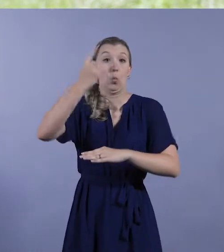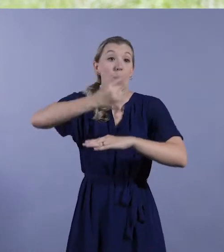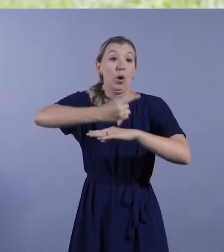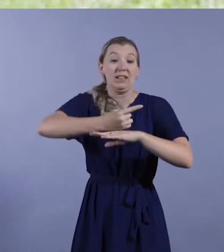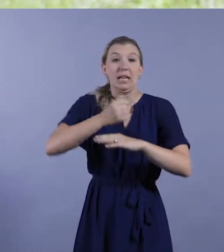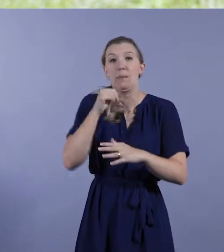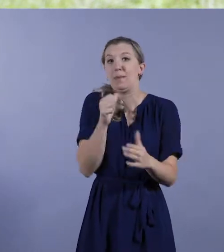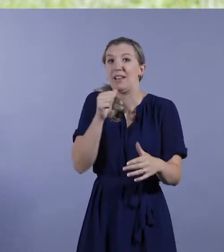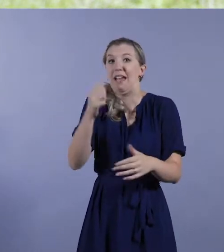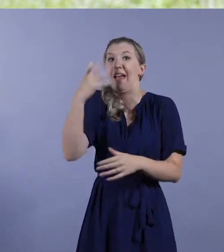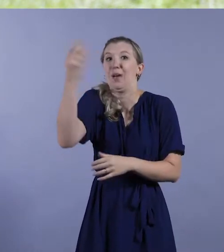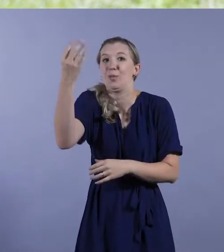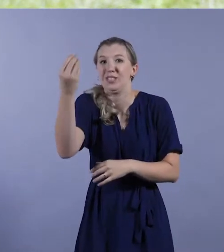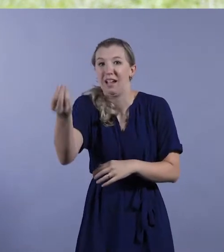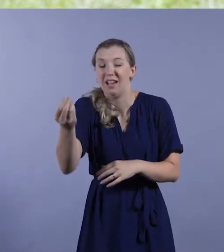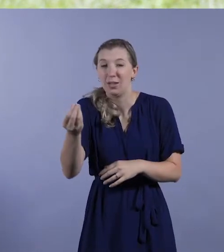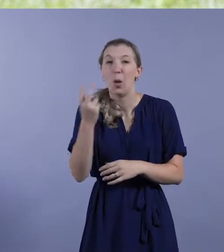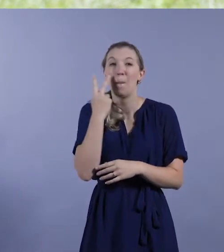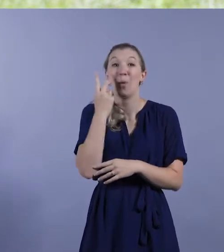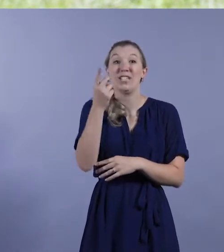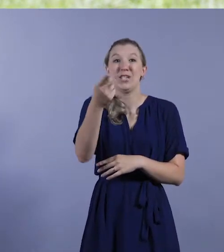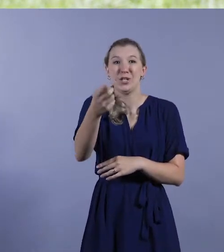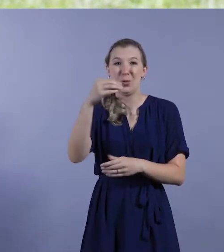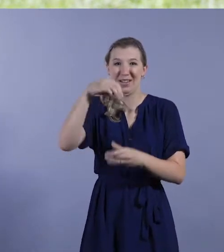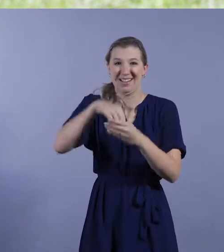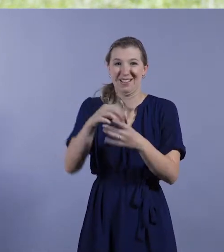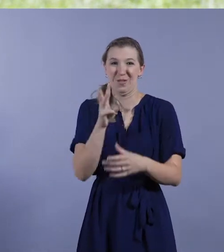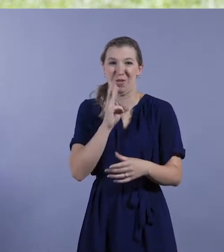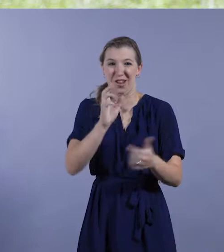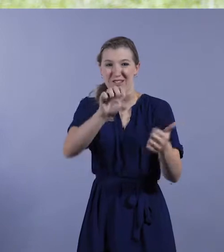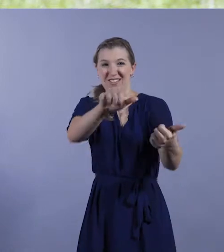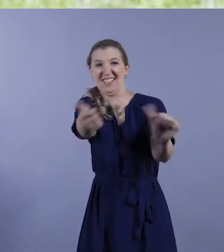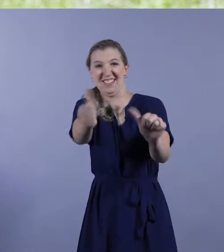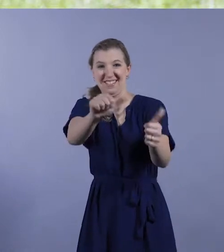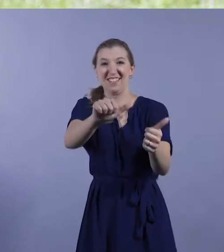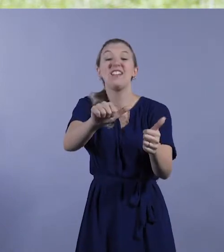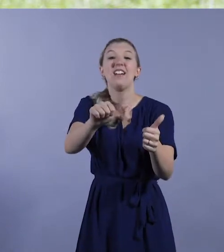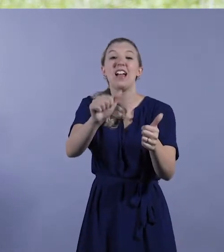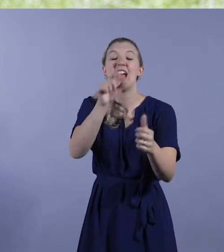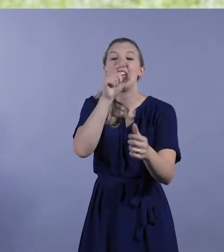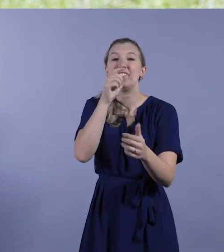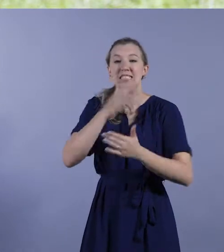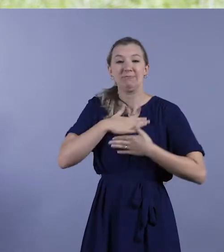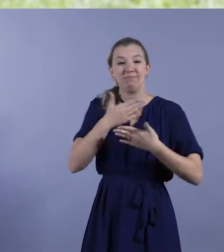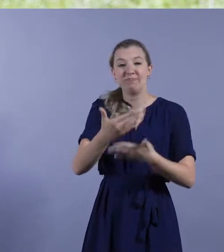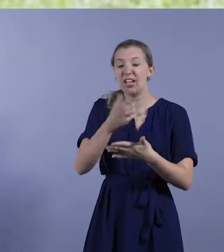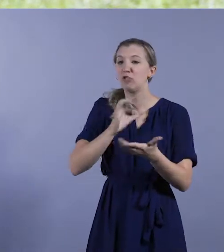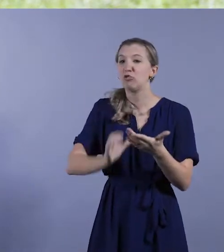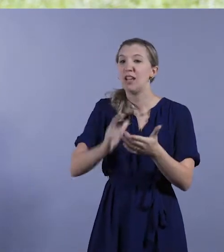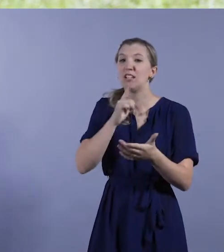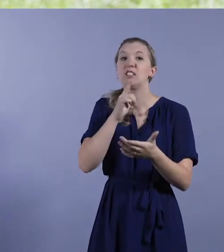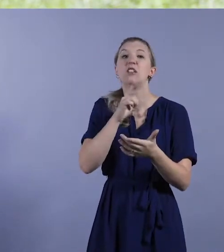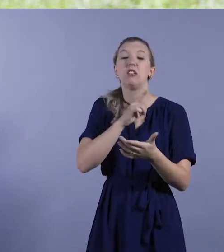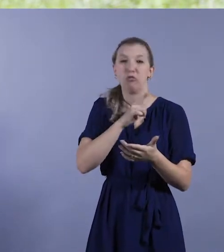outside, but one day we'll see you in the waters of baptism. You could confess Christ as Lord now.